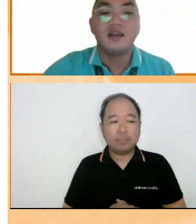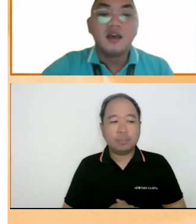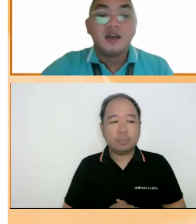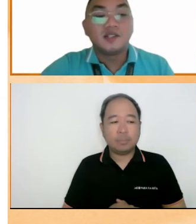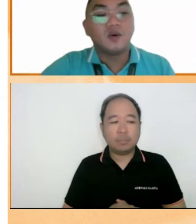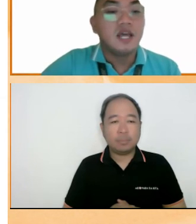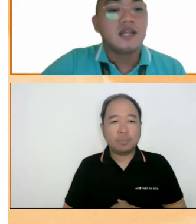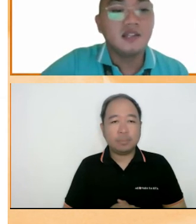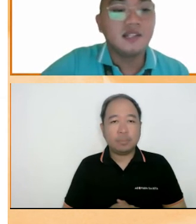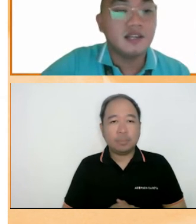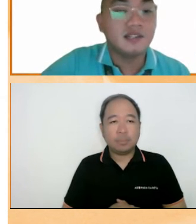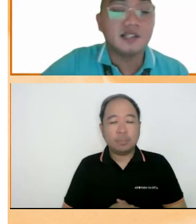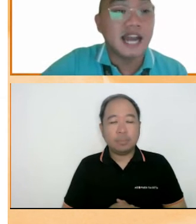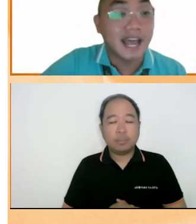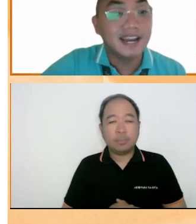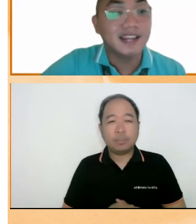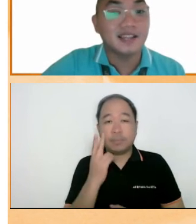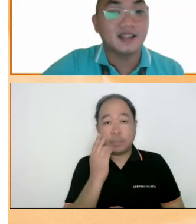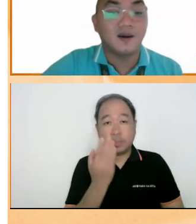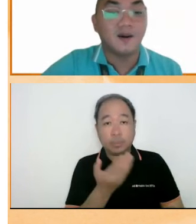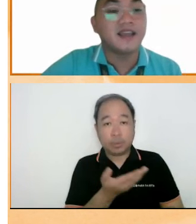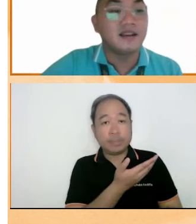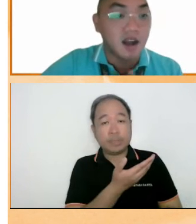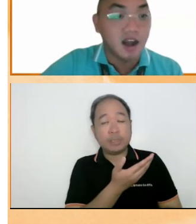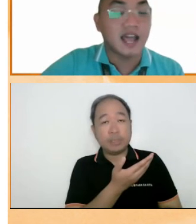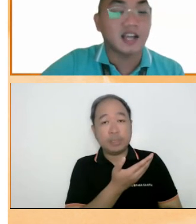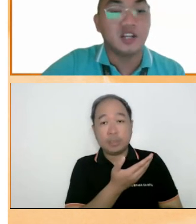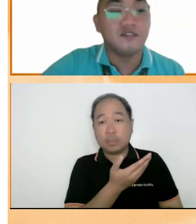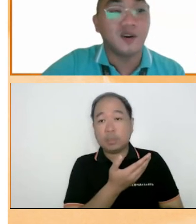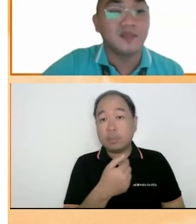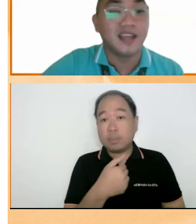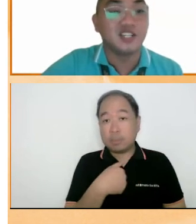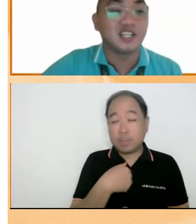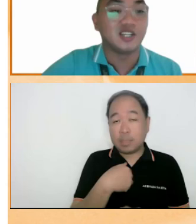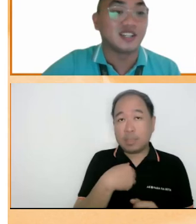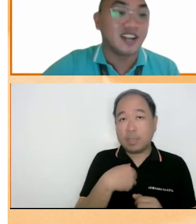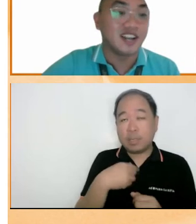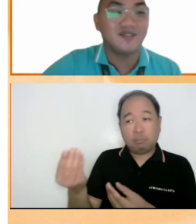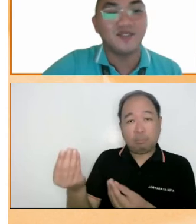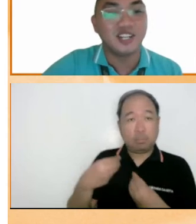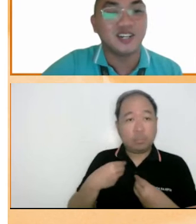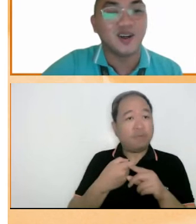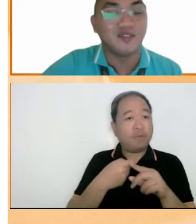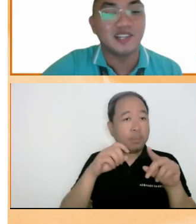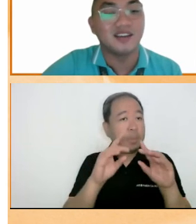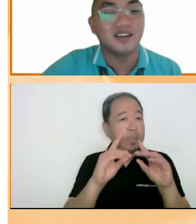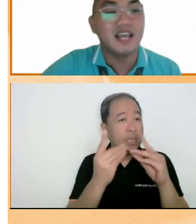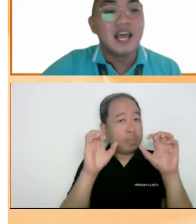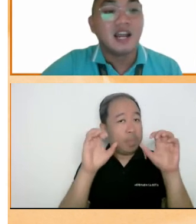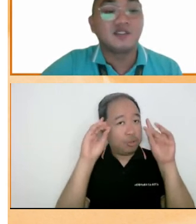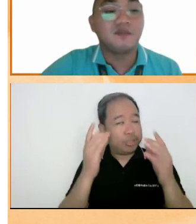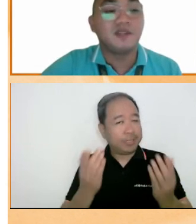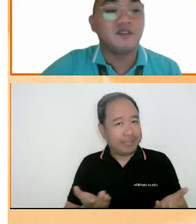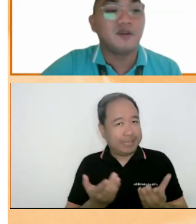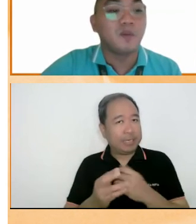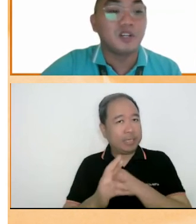Okay, so this is a slide that I got actually from the education sector here, from the regional office 11. This